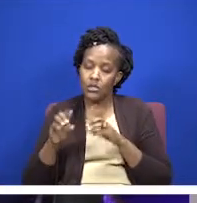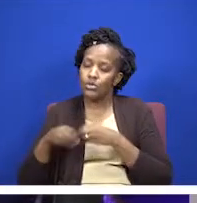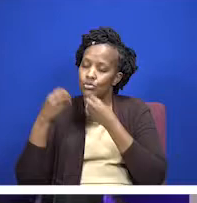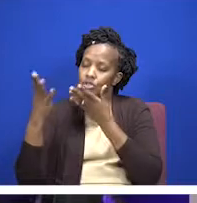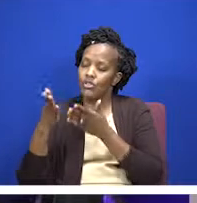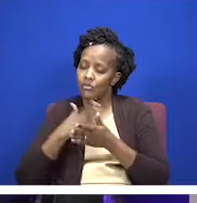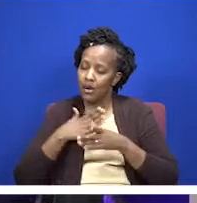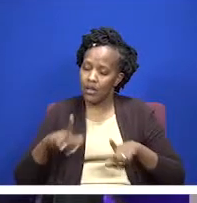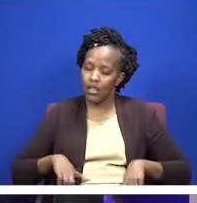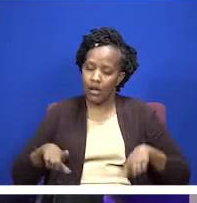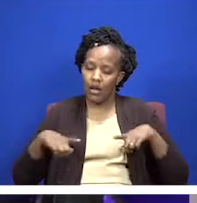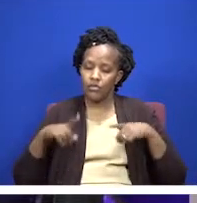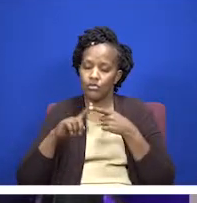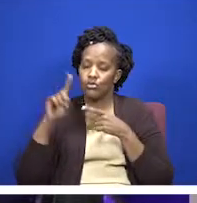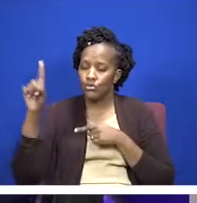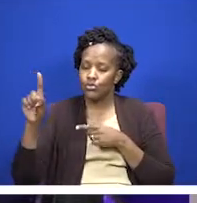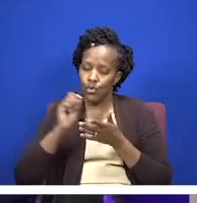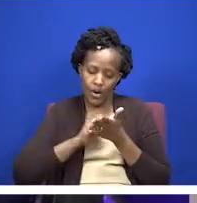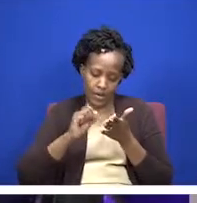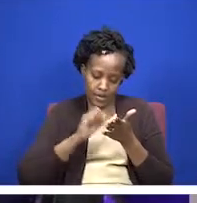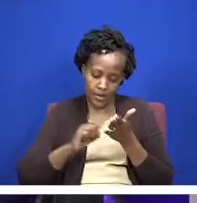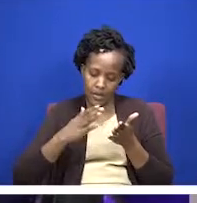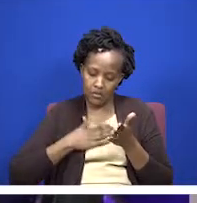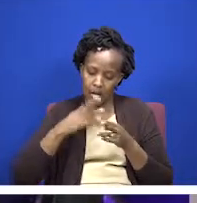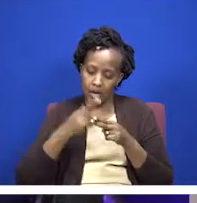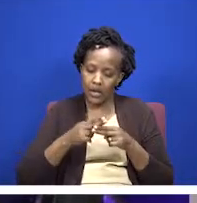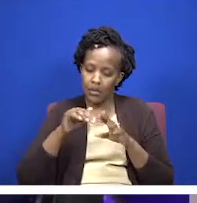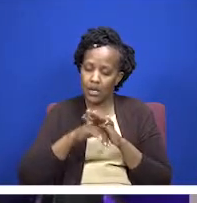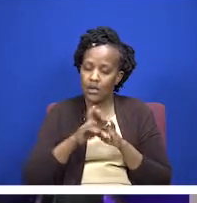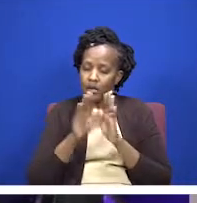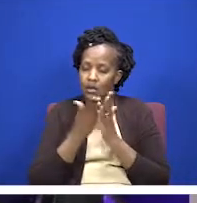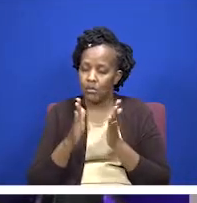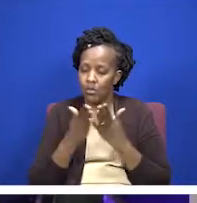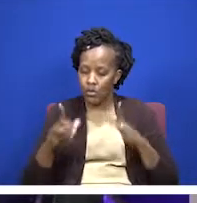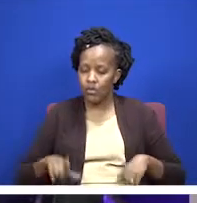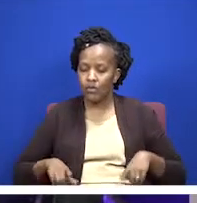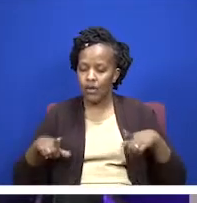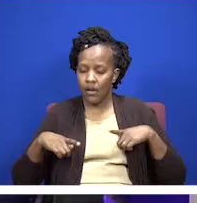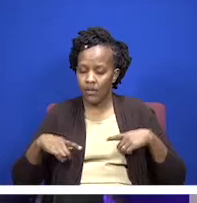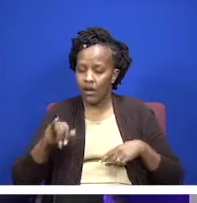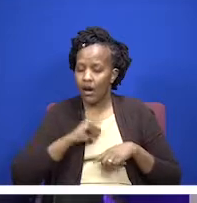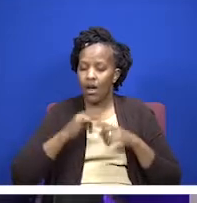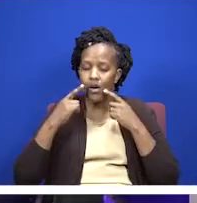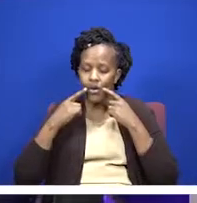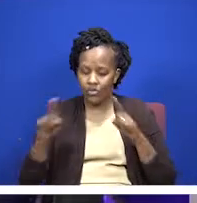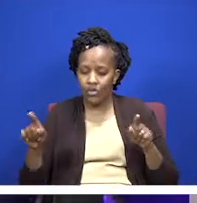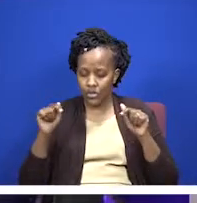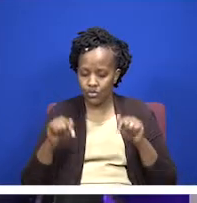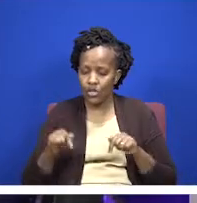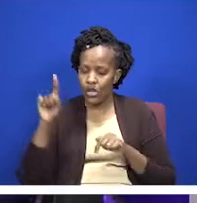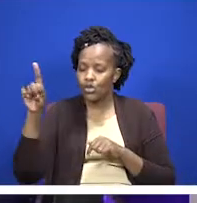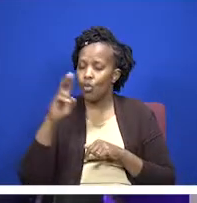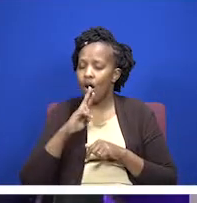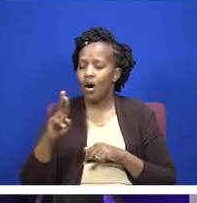you write my name in your book of life. I confess today that you are the Lord and the Savior of my